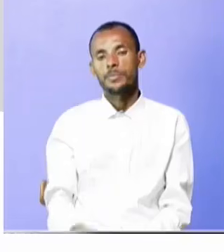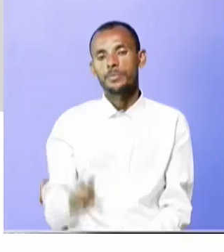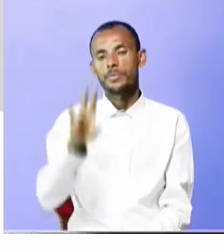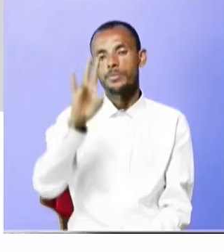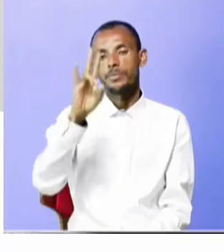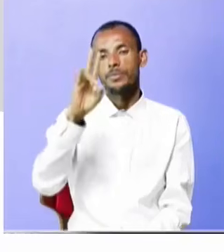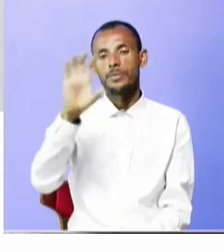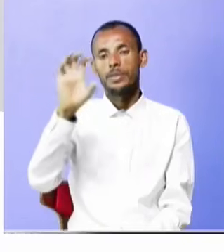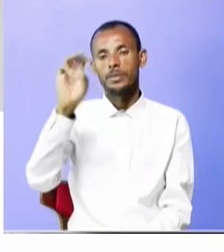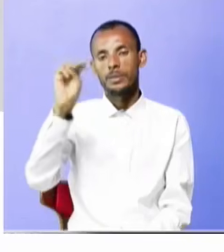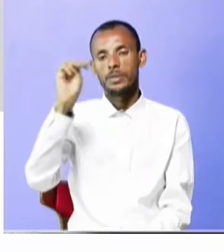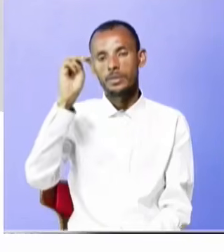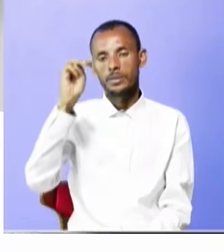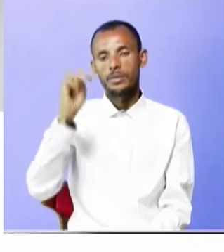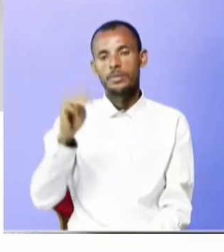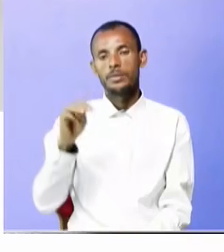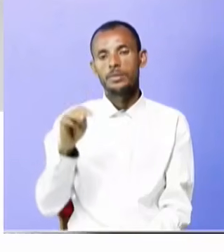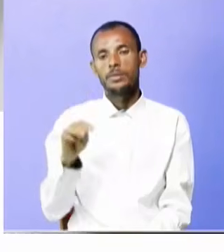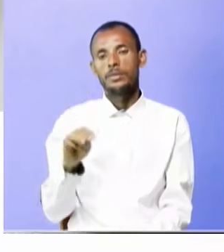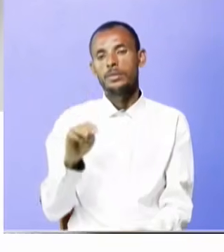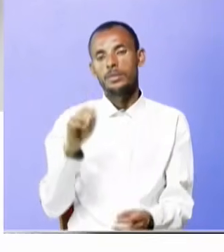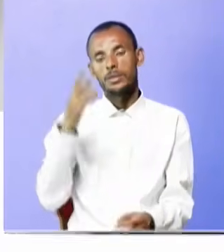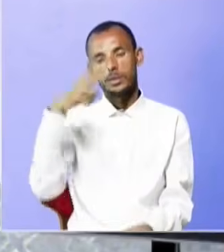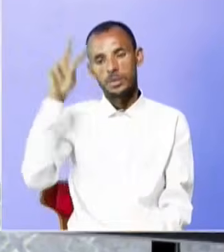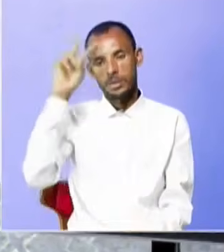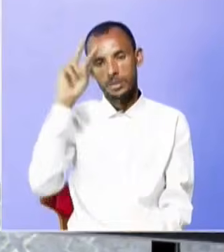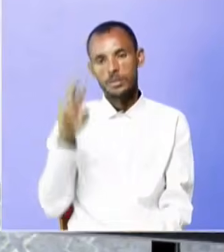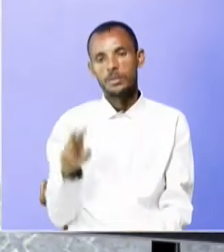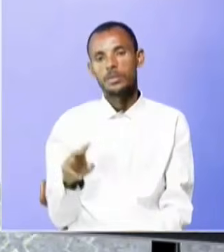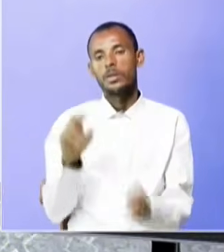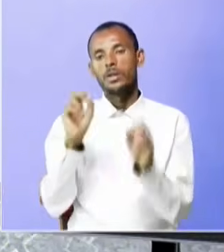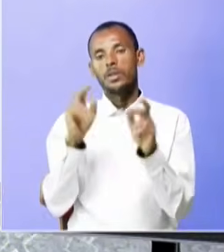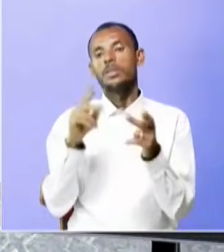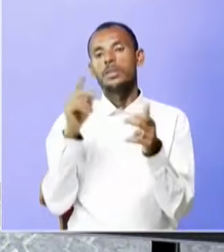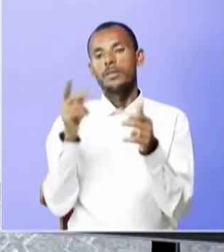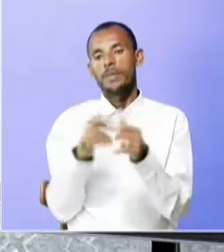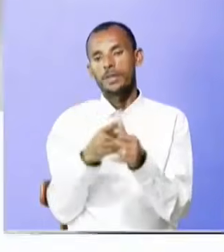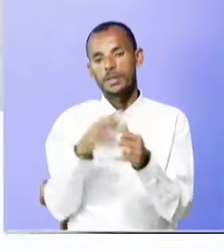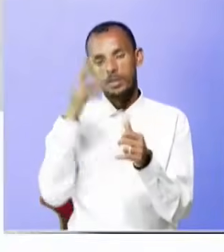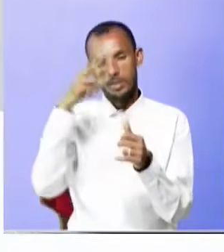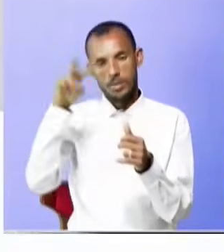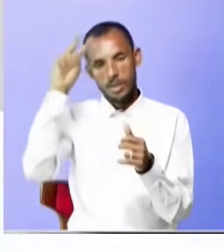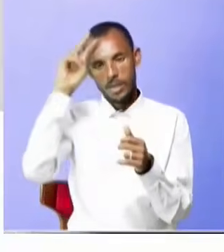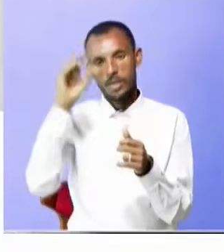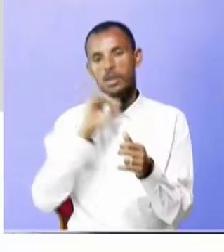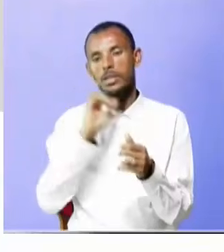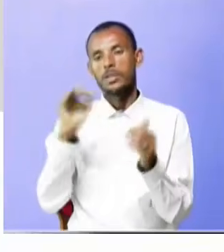7 centimeter the whole square. Okay, so the first square is